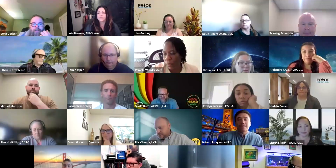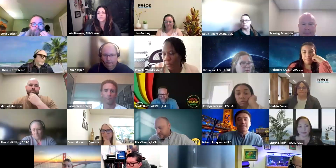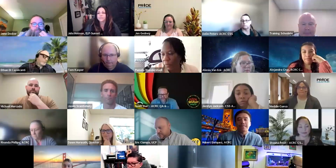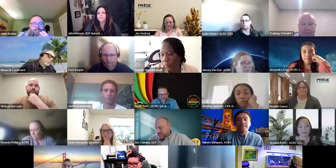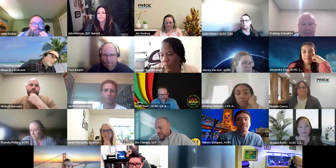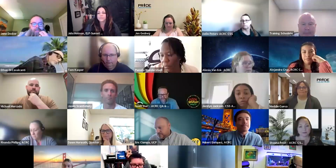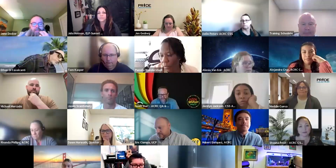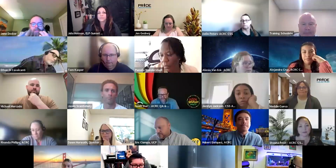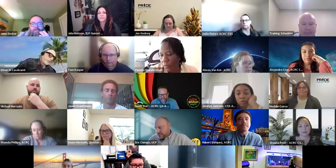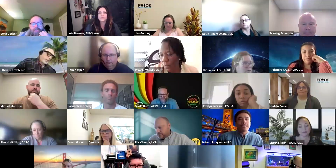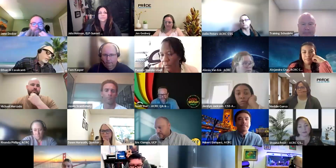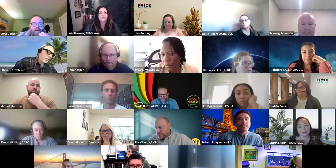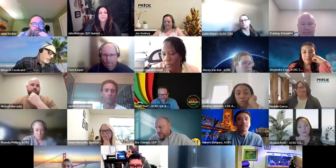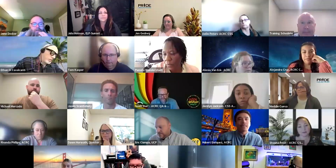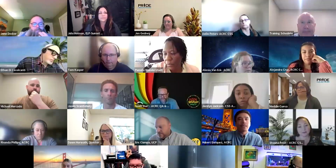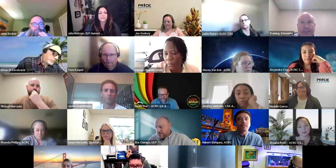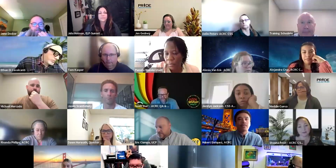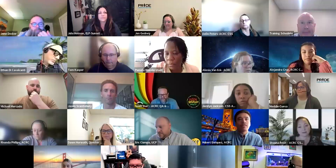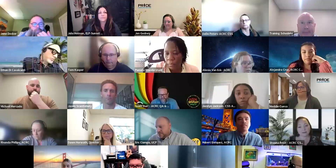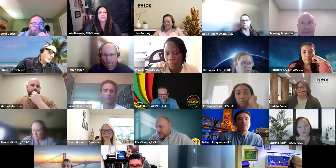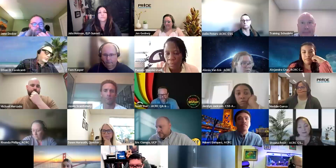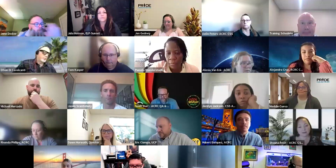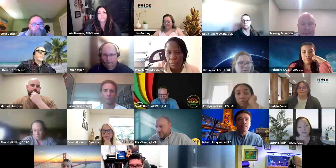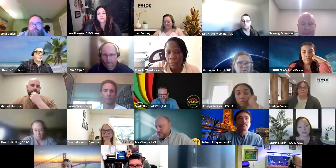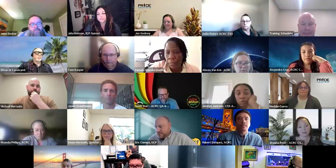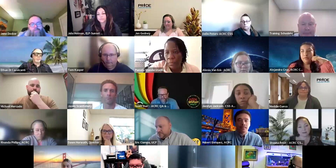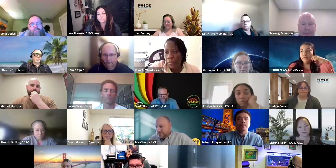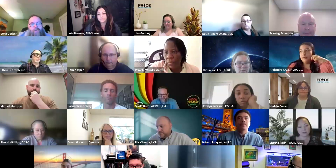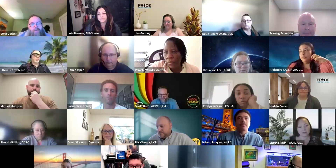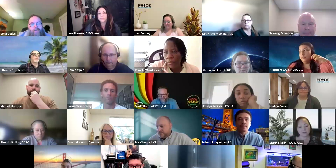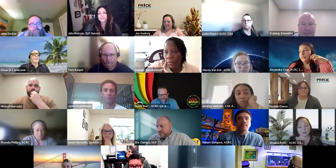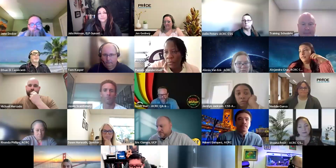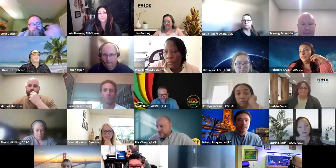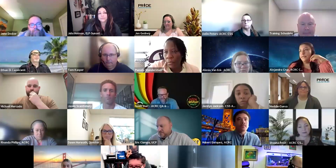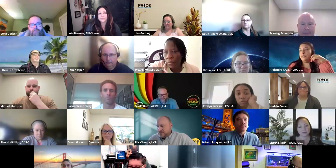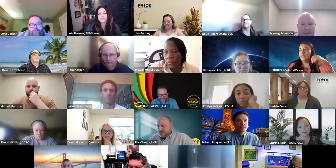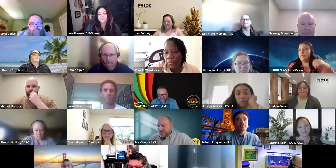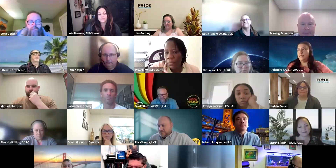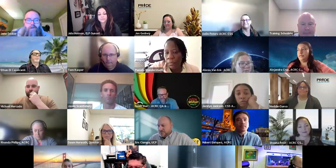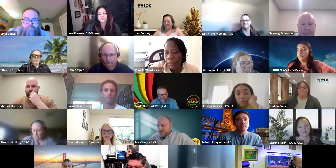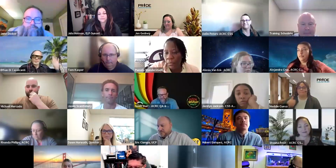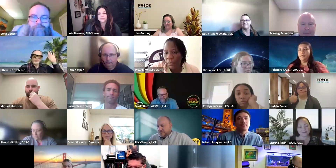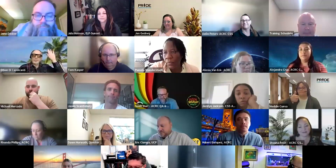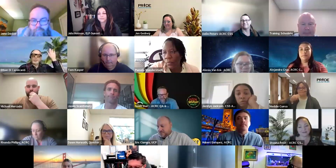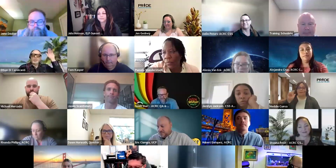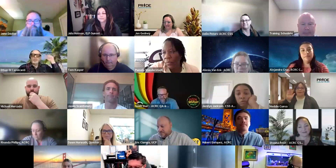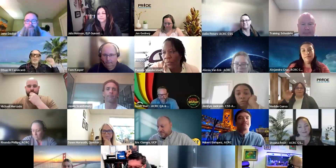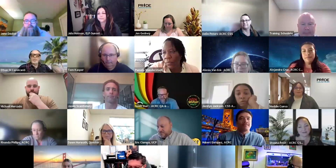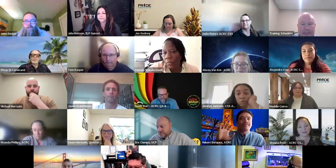If you have not done it previously, think about it. If you did it previously, think about doing it again. All